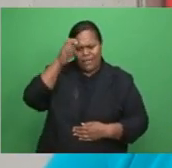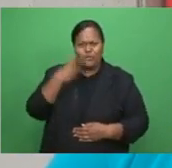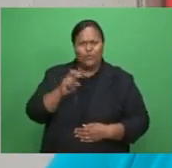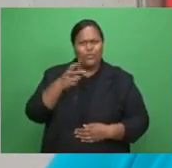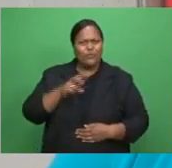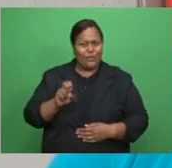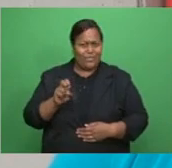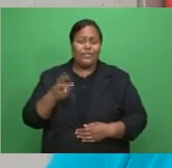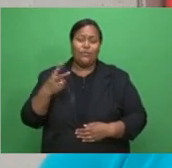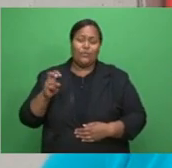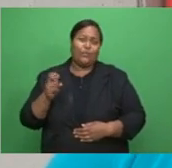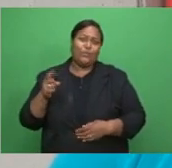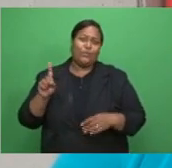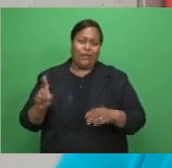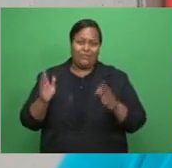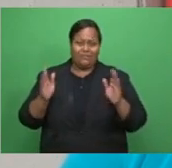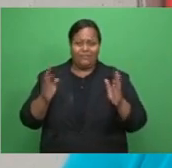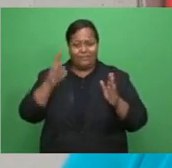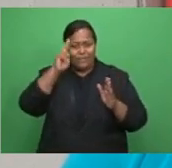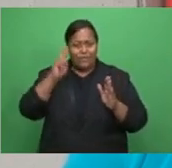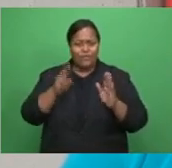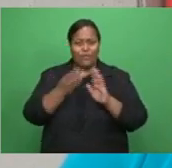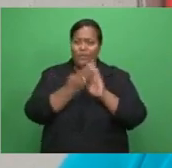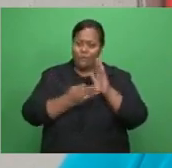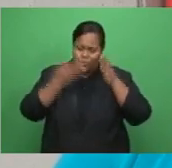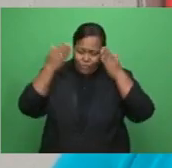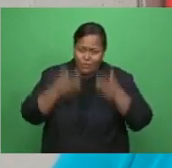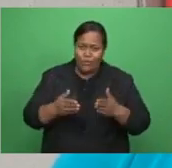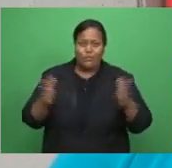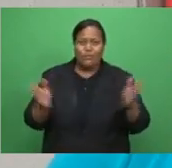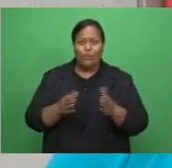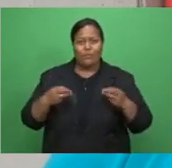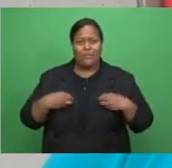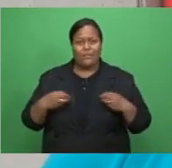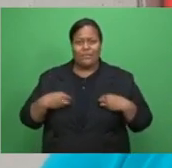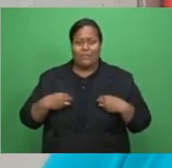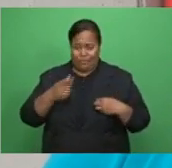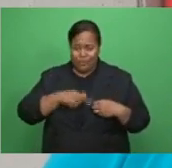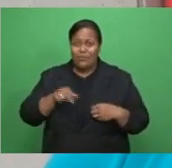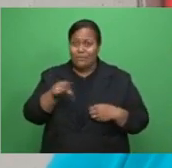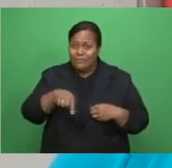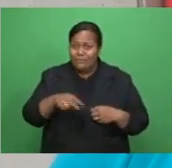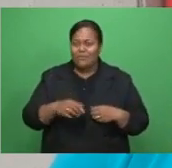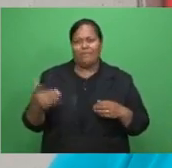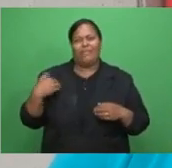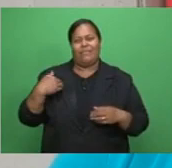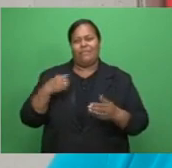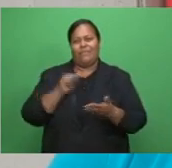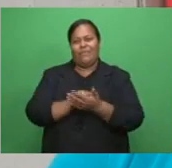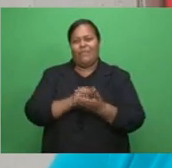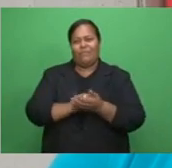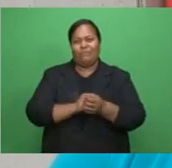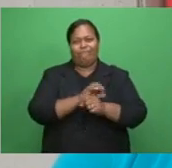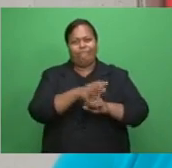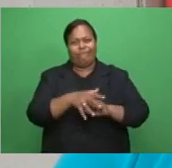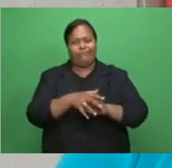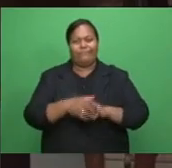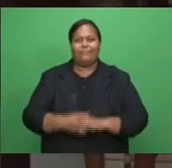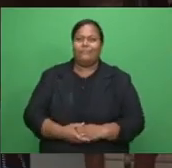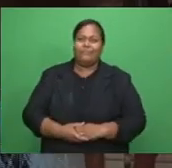2020-2021 national budget to focus more on SMEs as they were the ones affected by the COVID-19